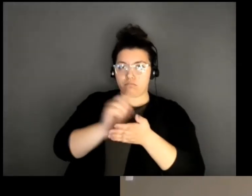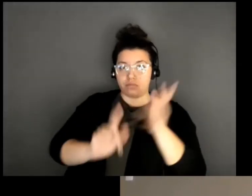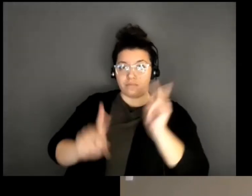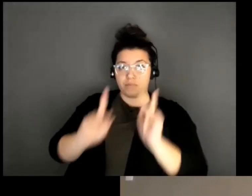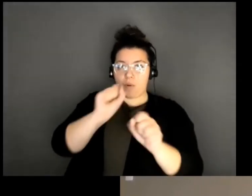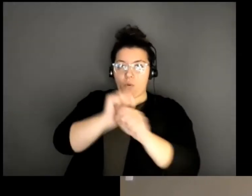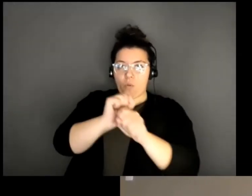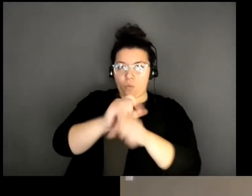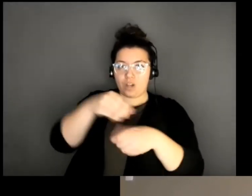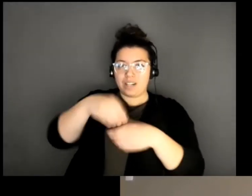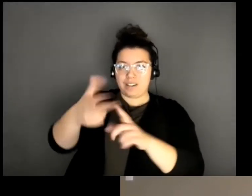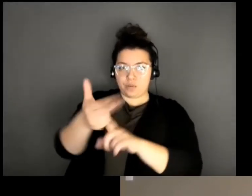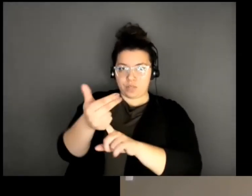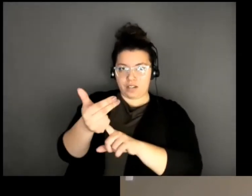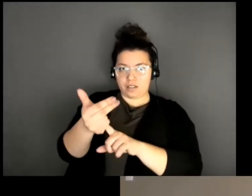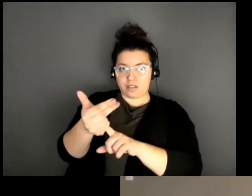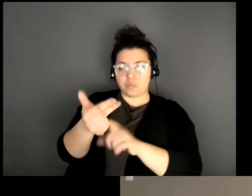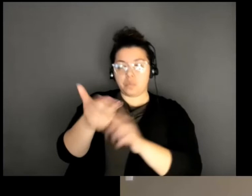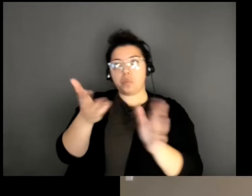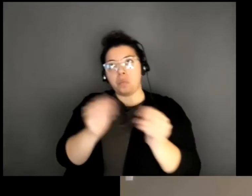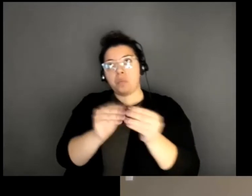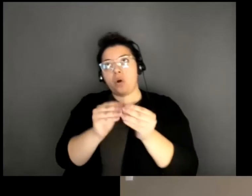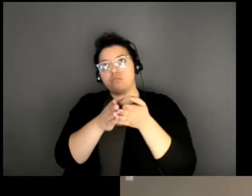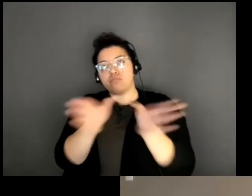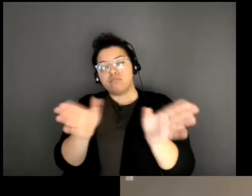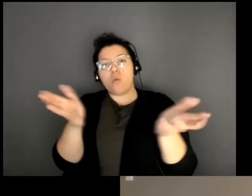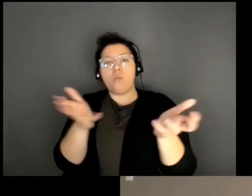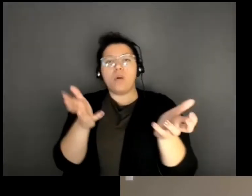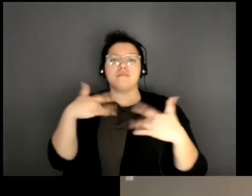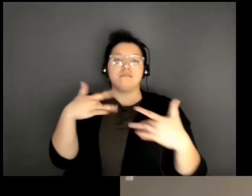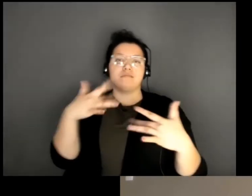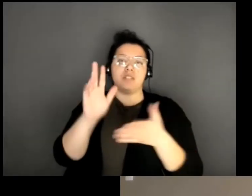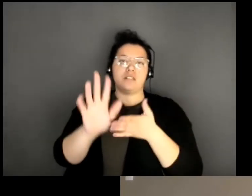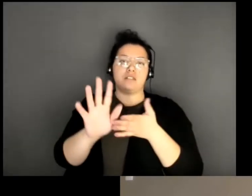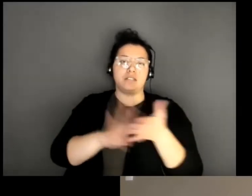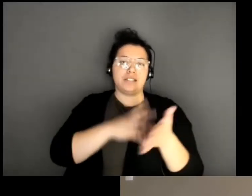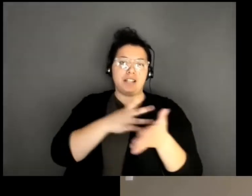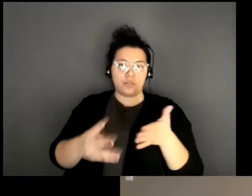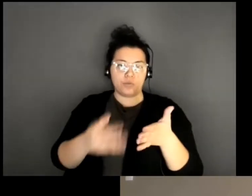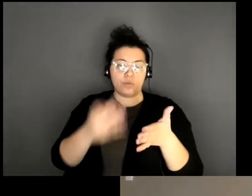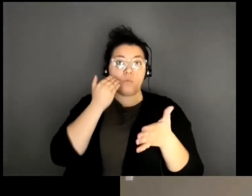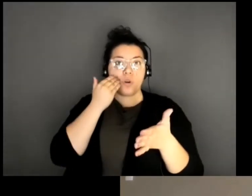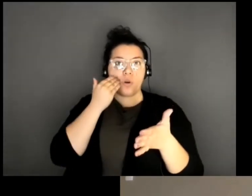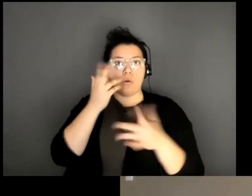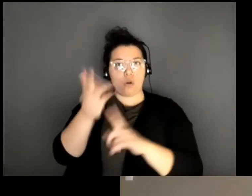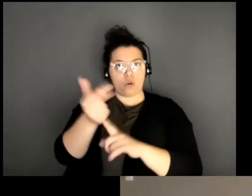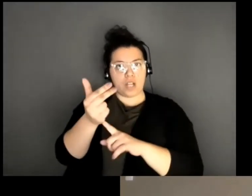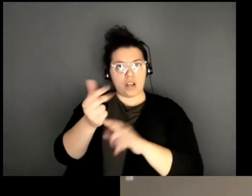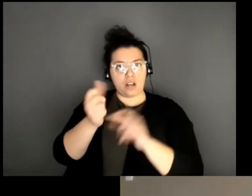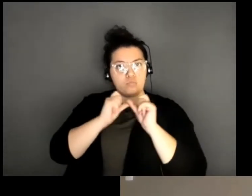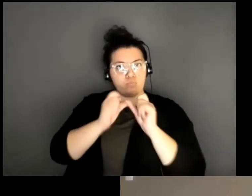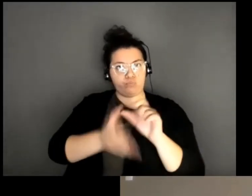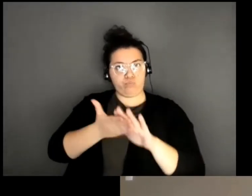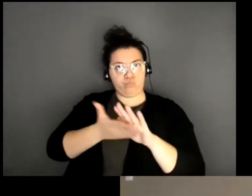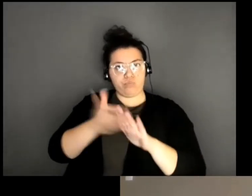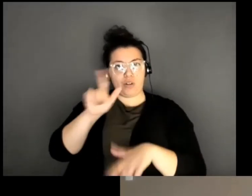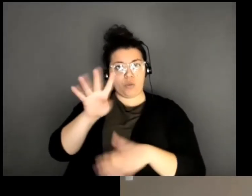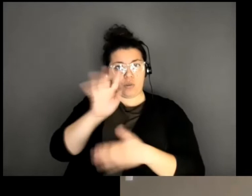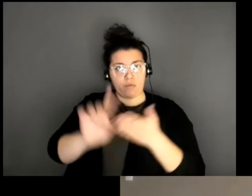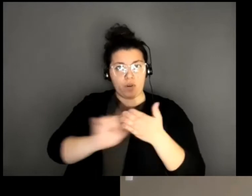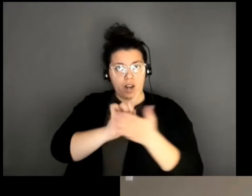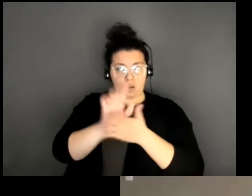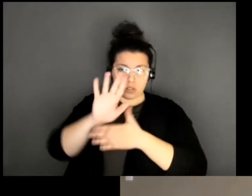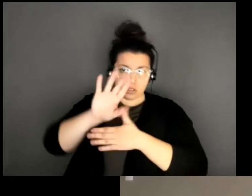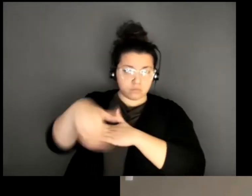more broadly, what are the schedules? It's obviously a 24-hour operation. So what are the types of schedules people